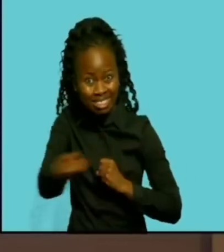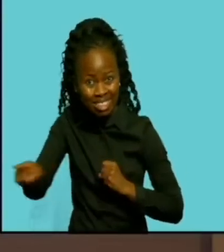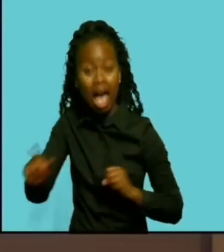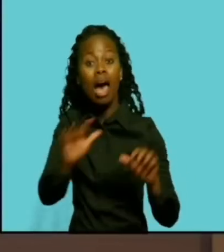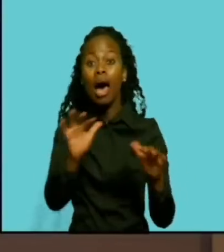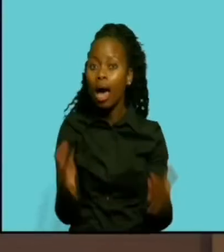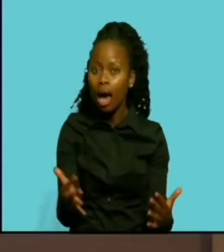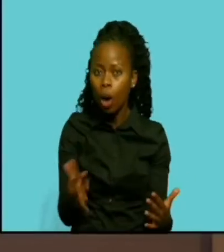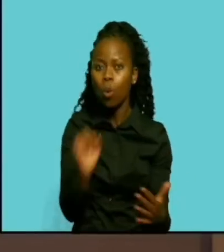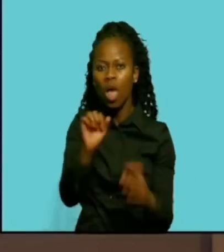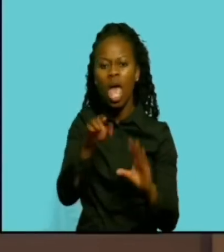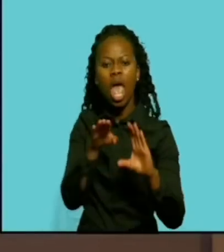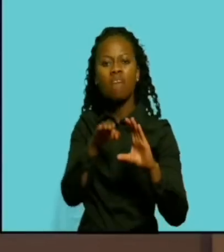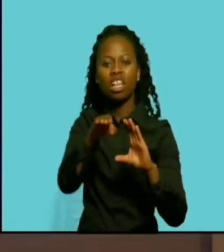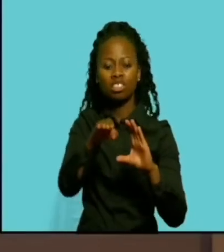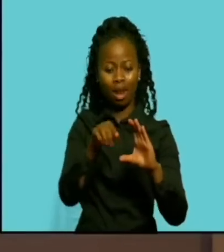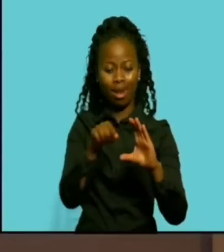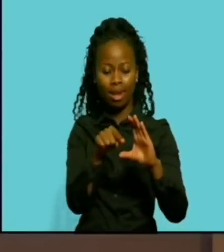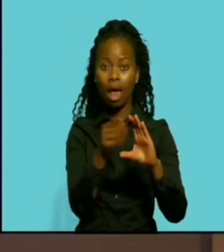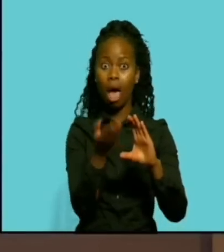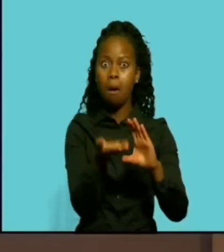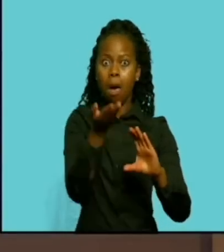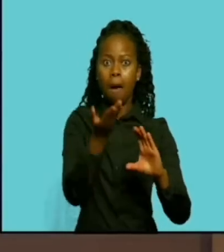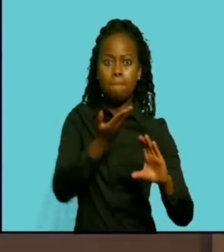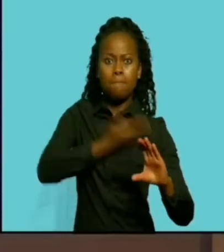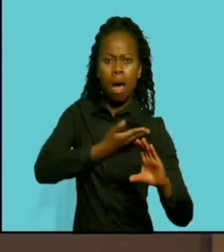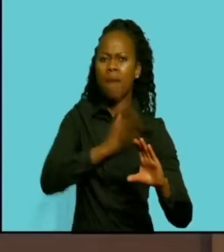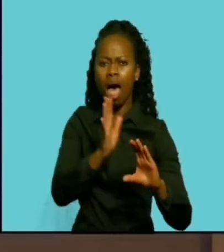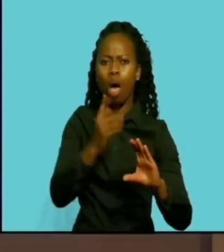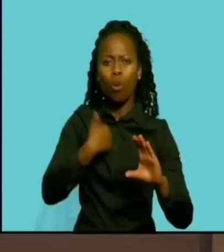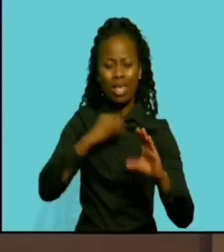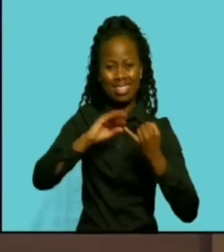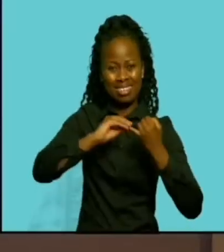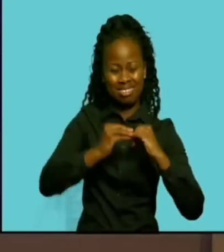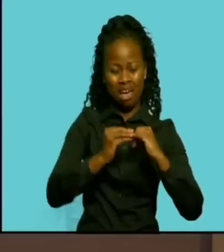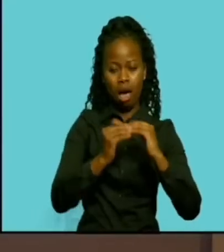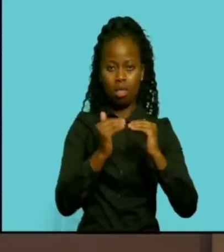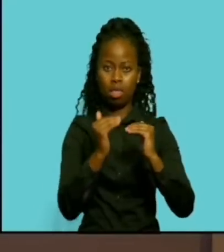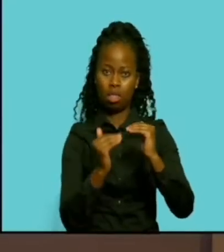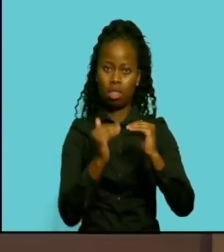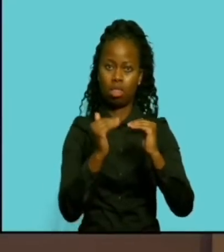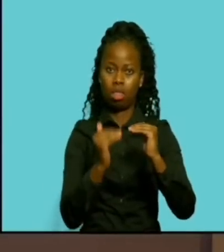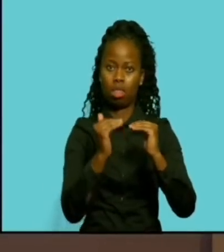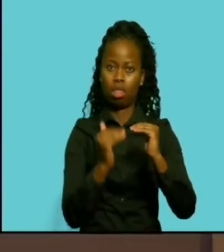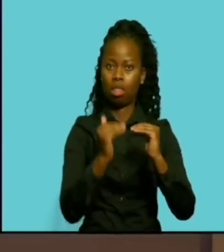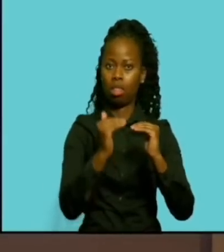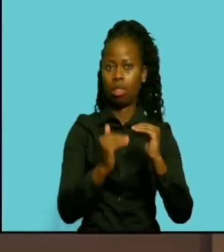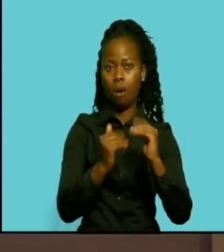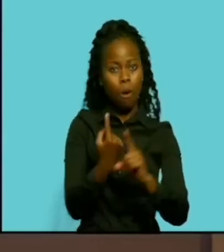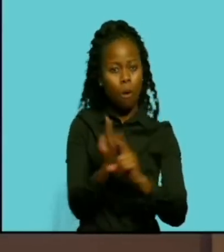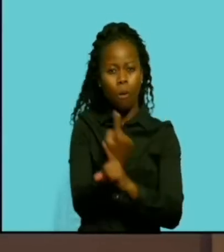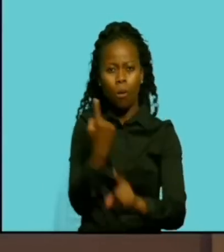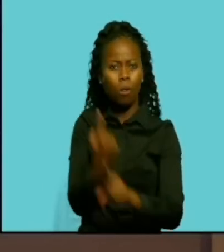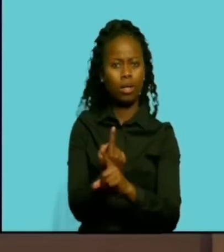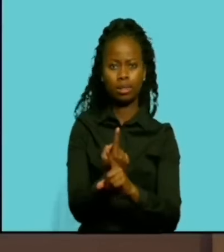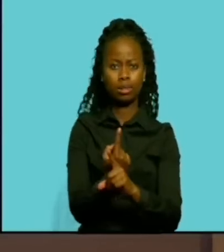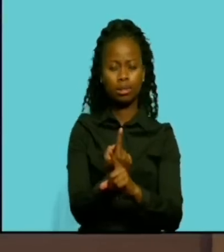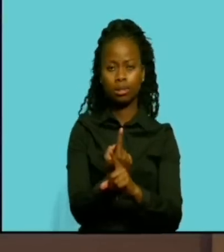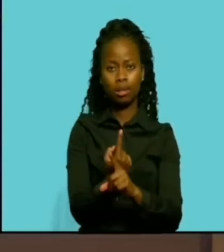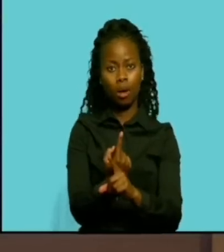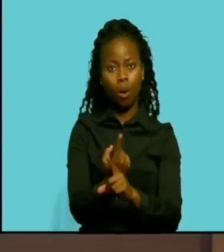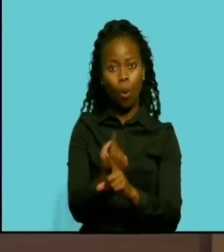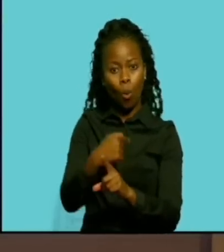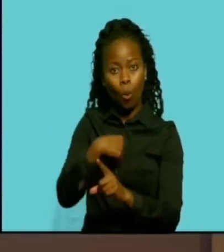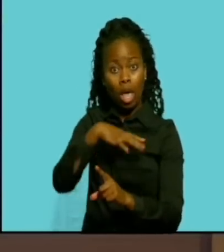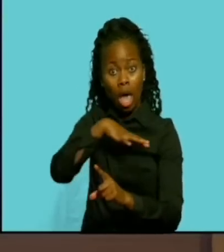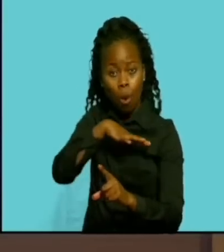the policy stance that we are taking here, we deem it to be appropriate and to be